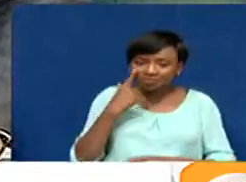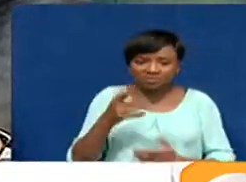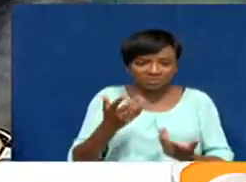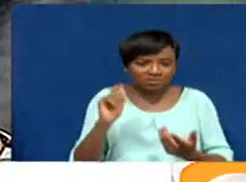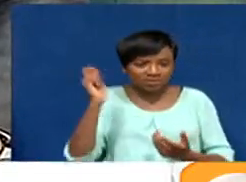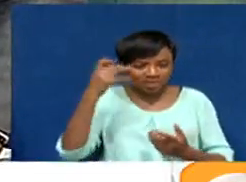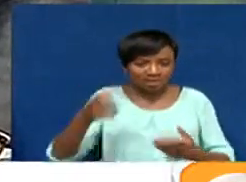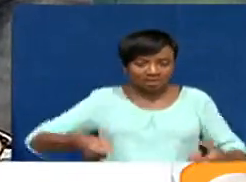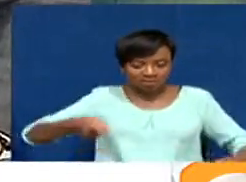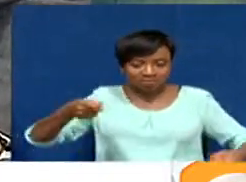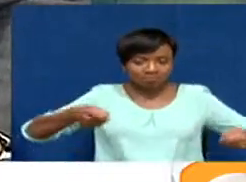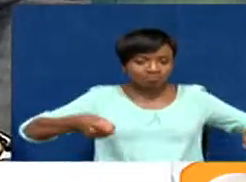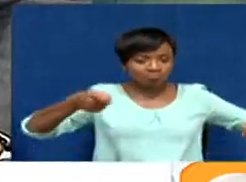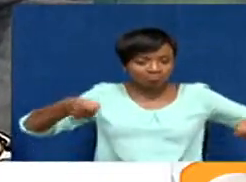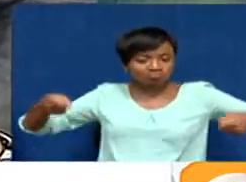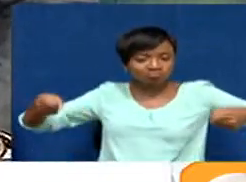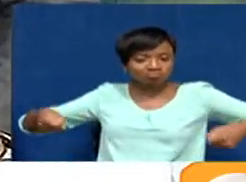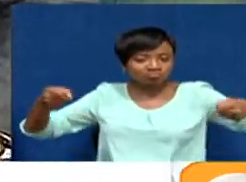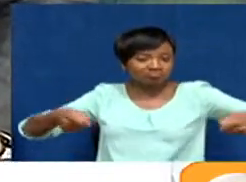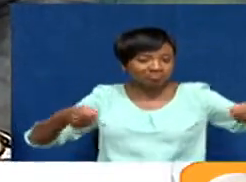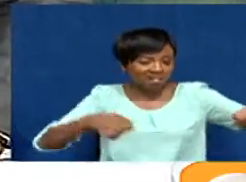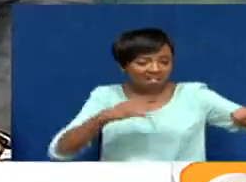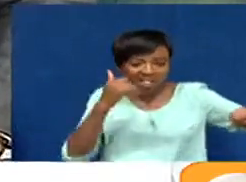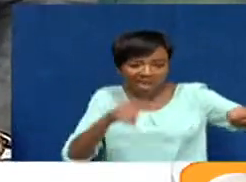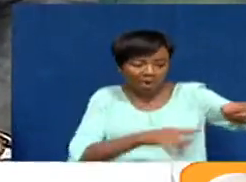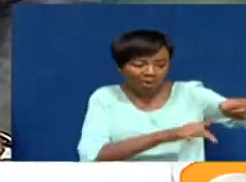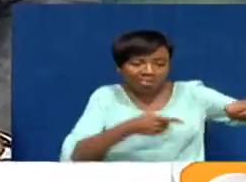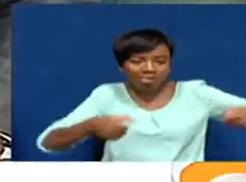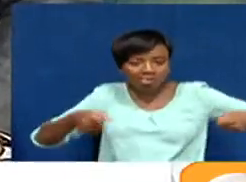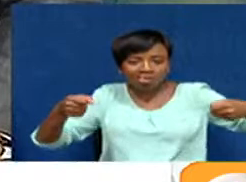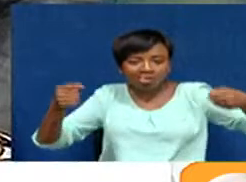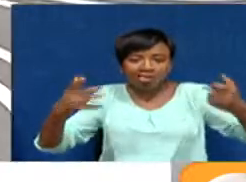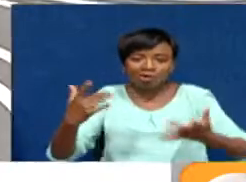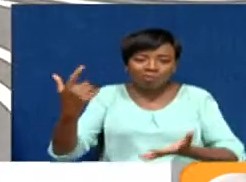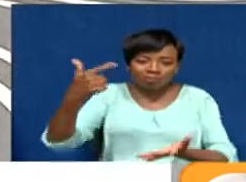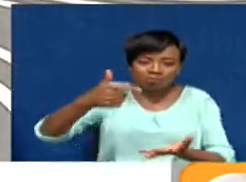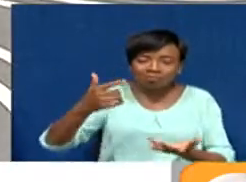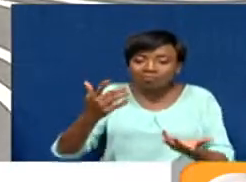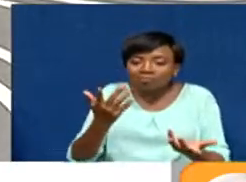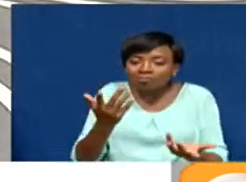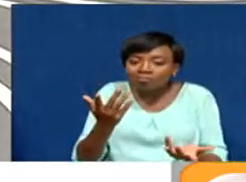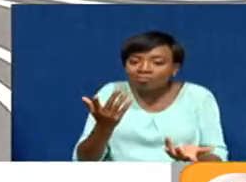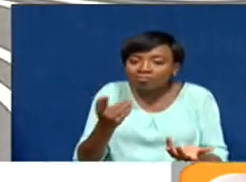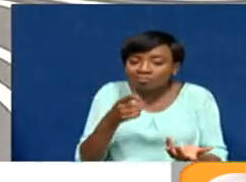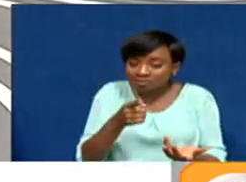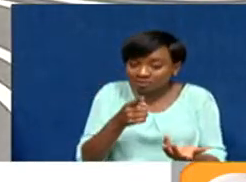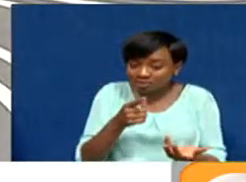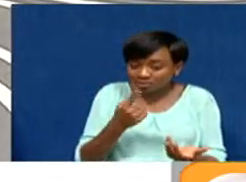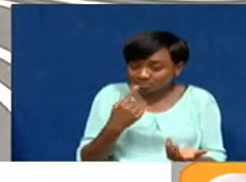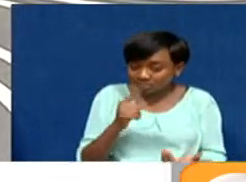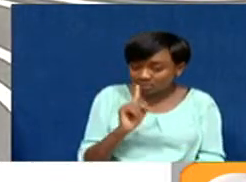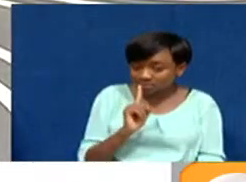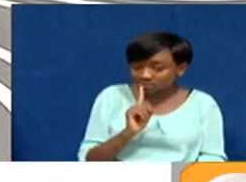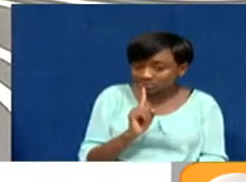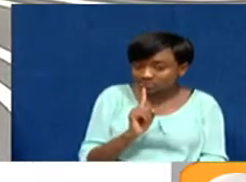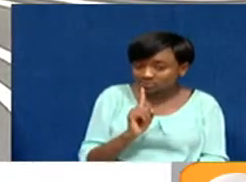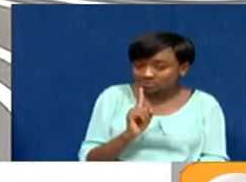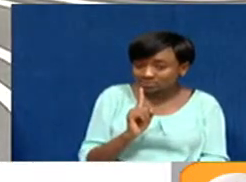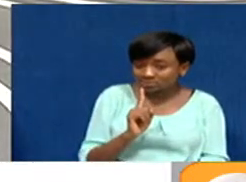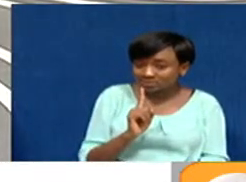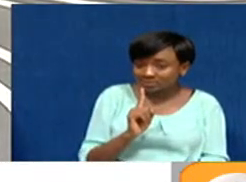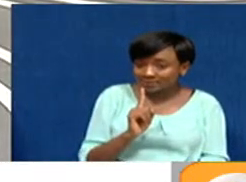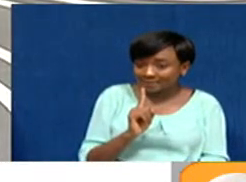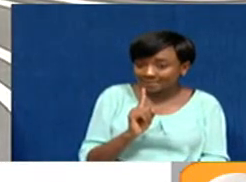with jerry cans. Safety concerns around that, I'm sure you know a thing or two on the same. Yeah, yes, actually they are prescribed kind